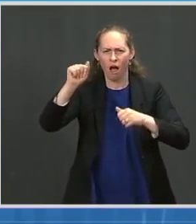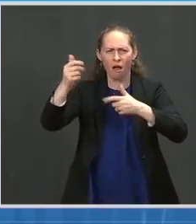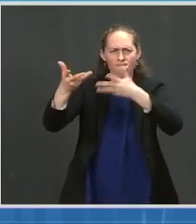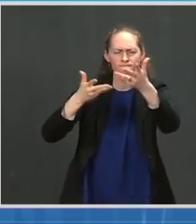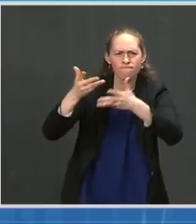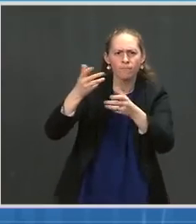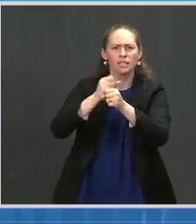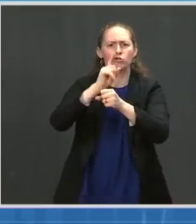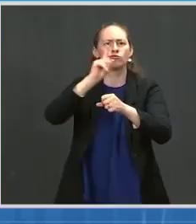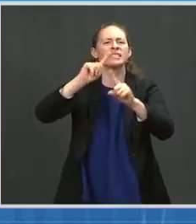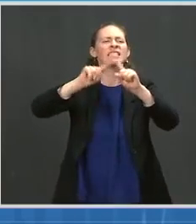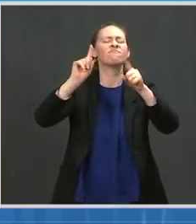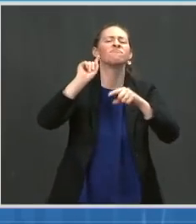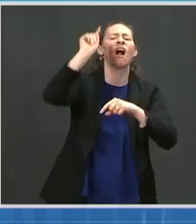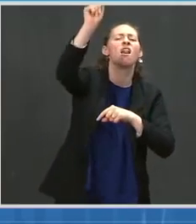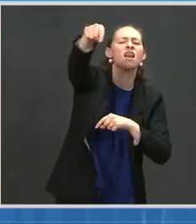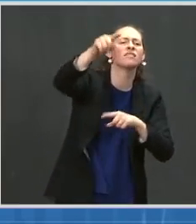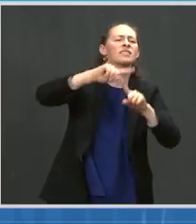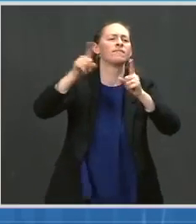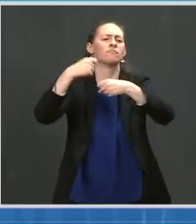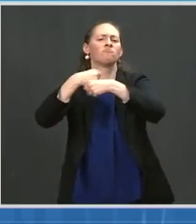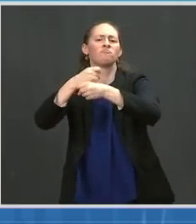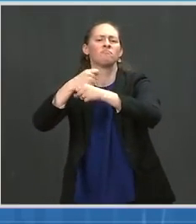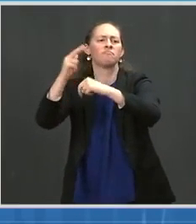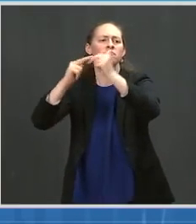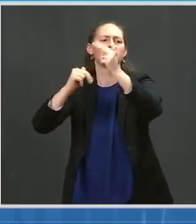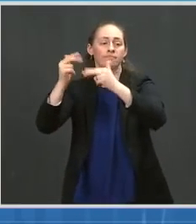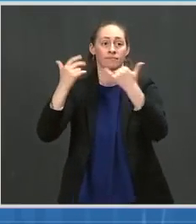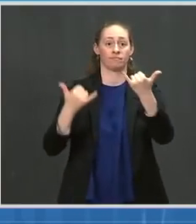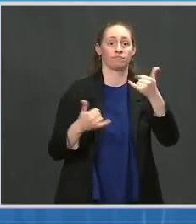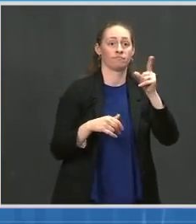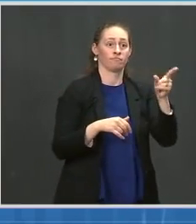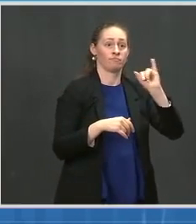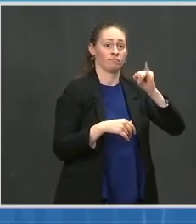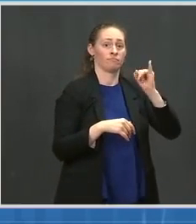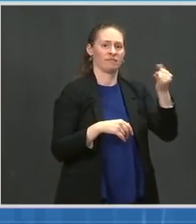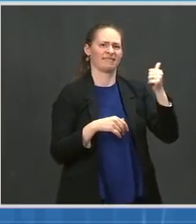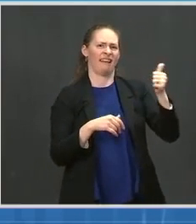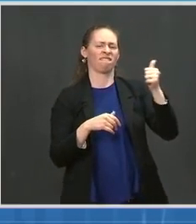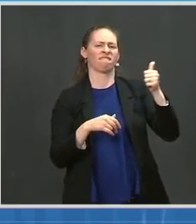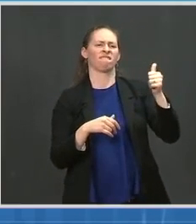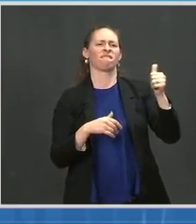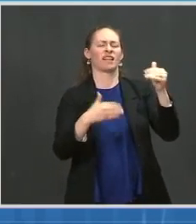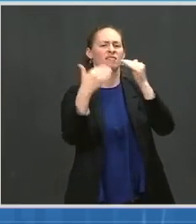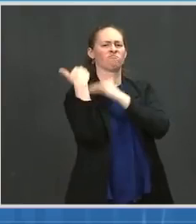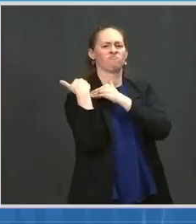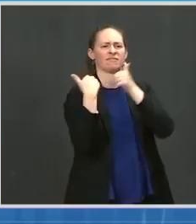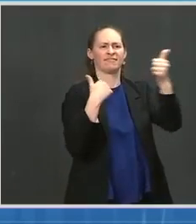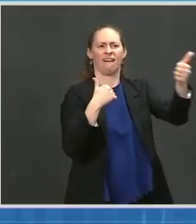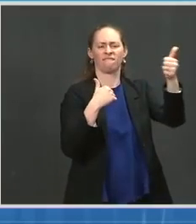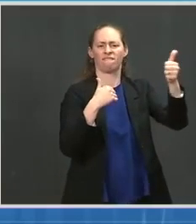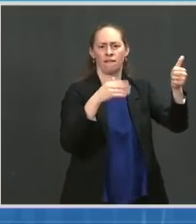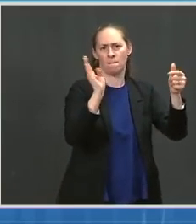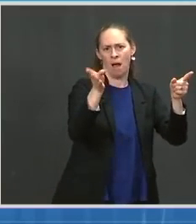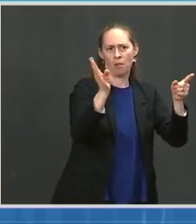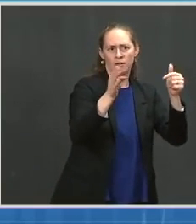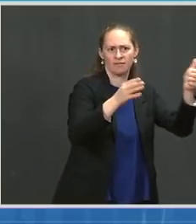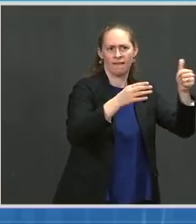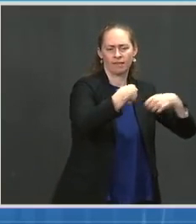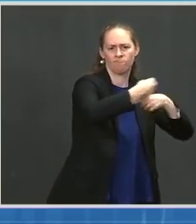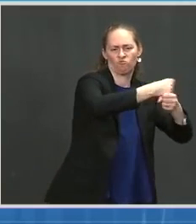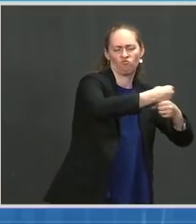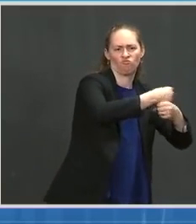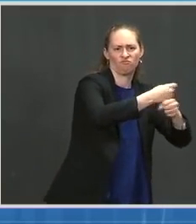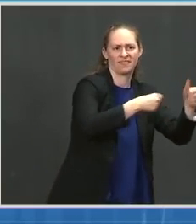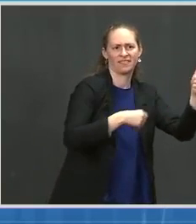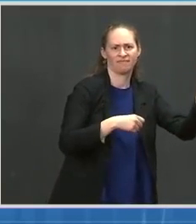here is that J&J has taken over the management of the Baltimore facility. The Baltimore facility